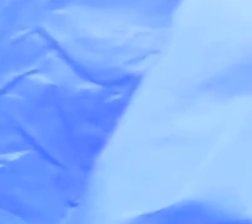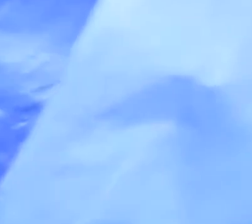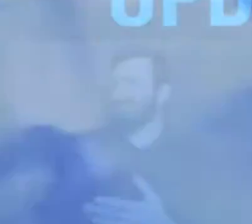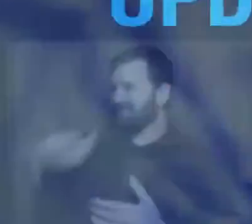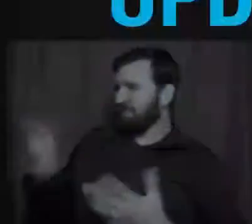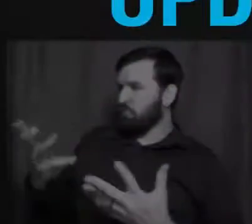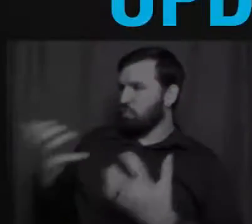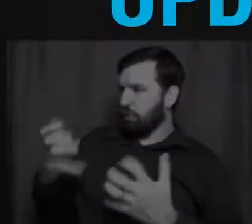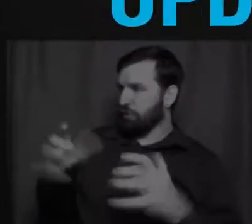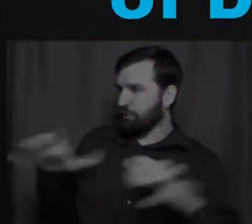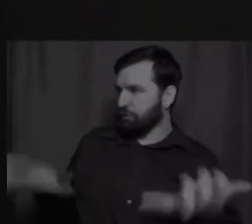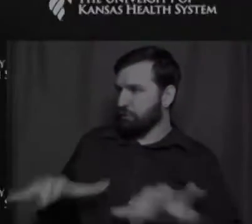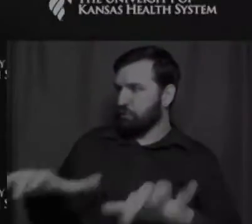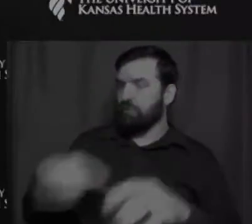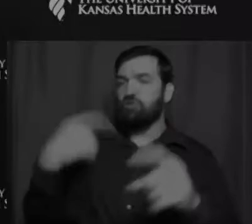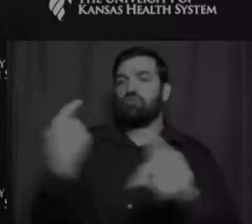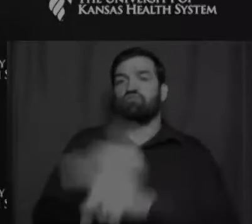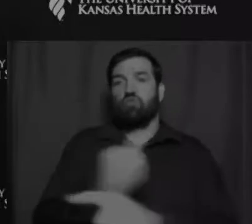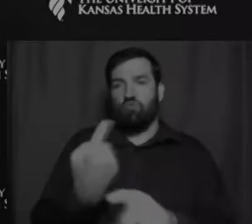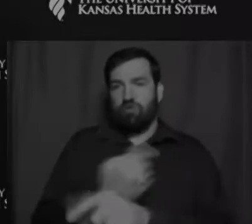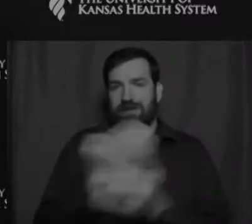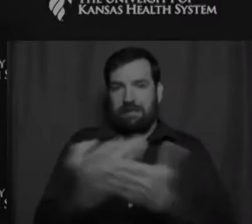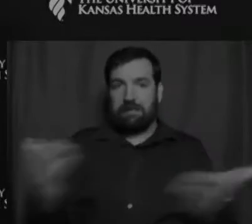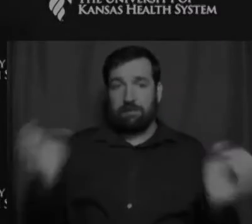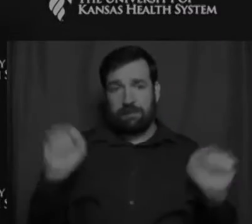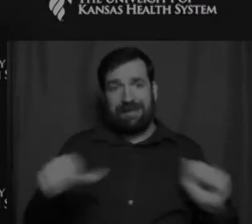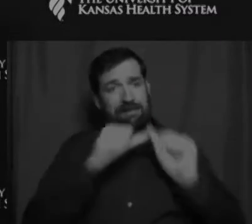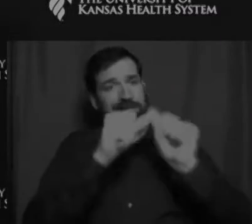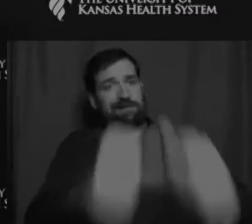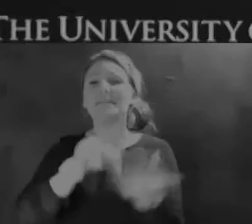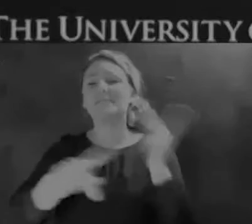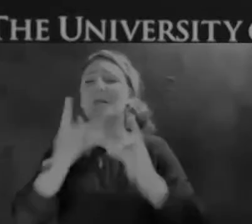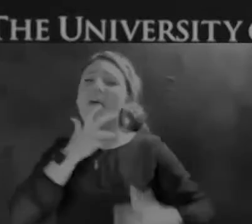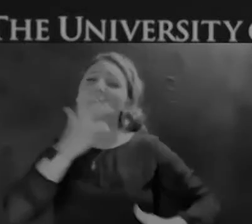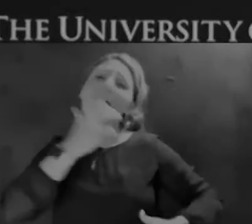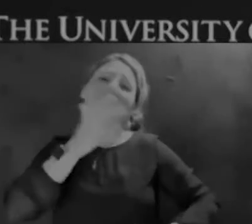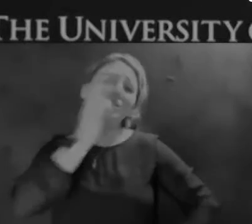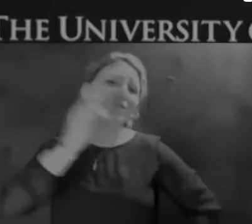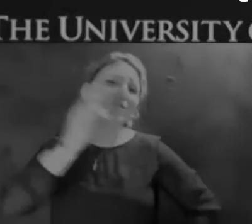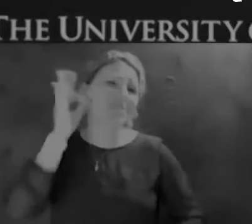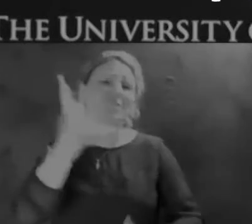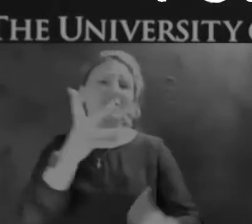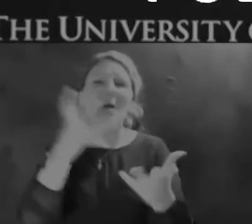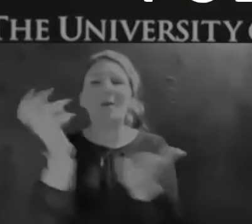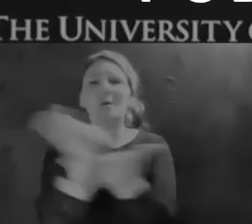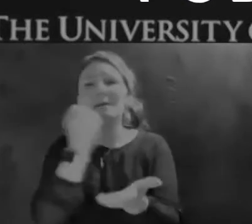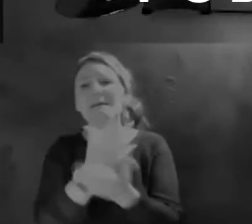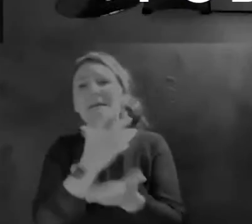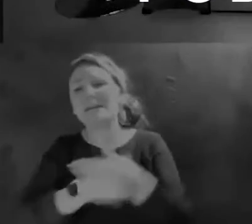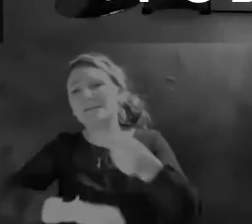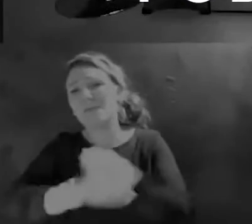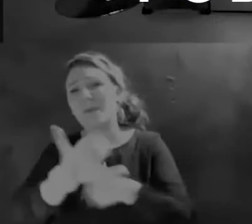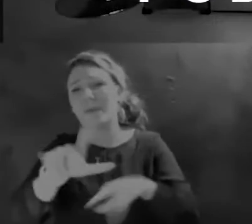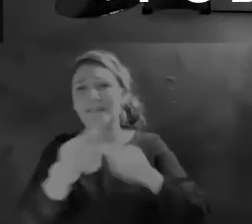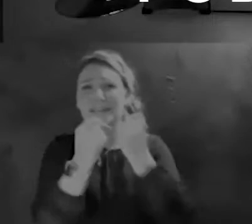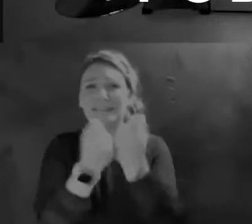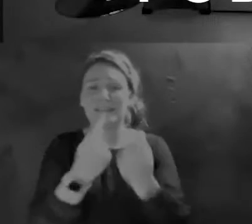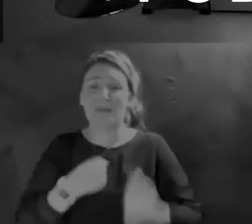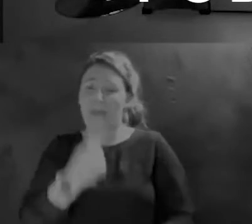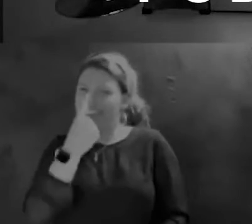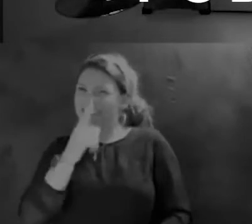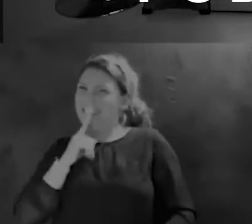Subscribe to our morning medical update and open mics with Dr. Stites podcast. Now, everywhere podcasts are